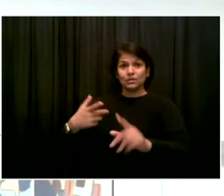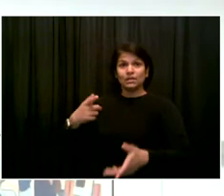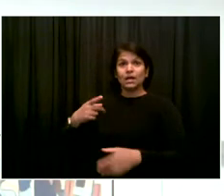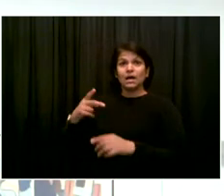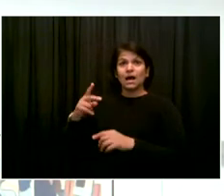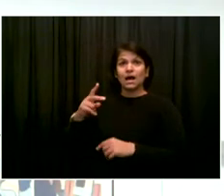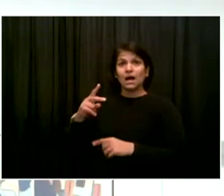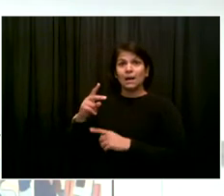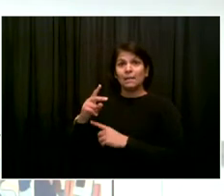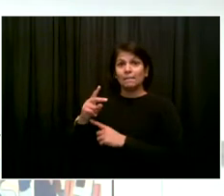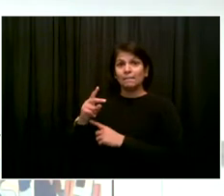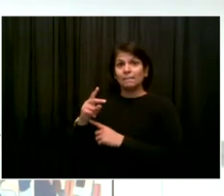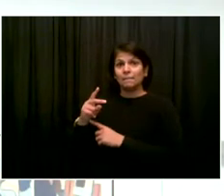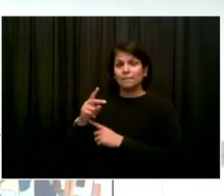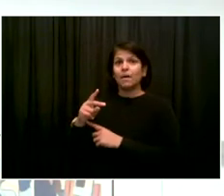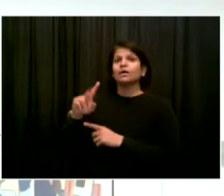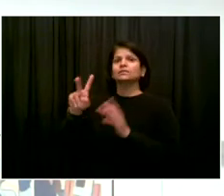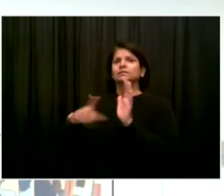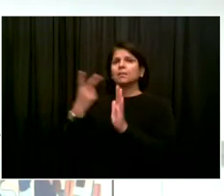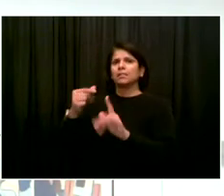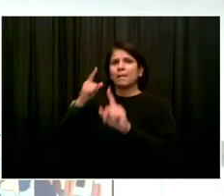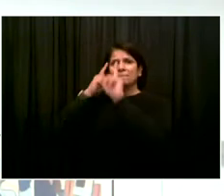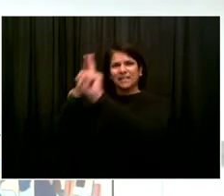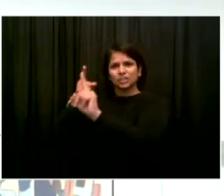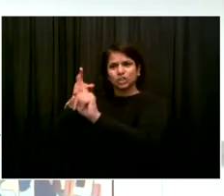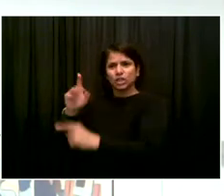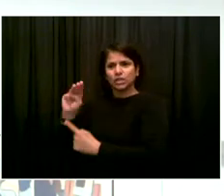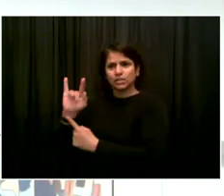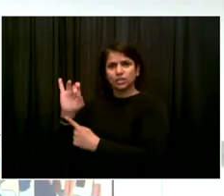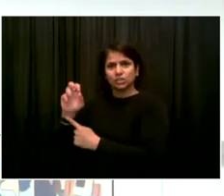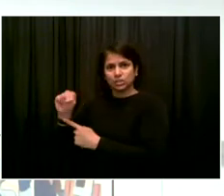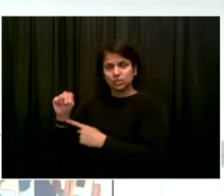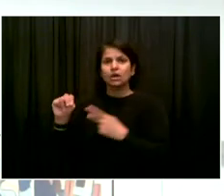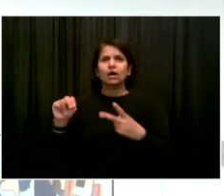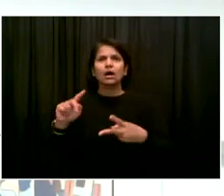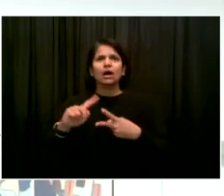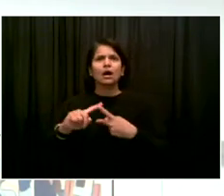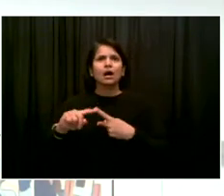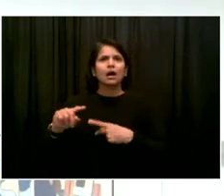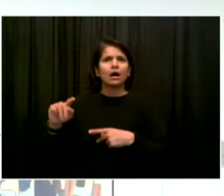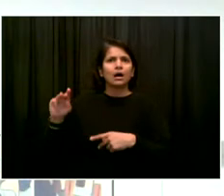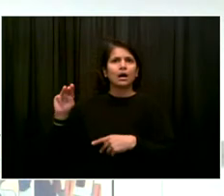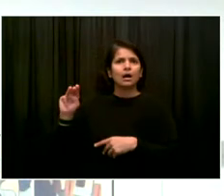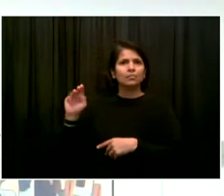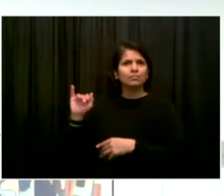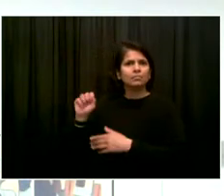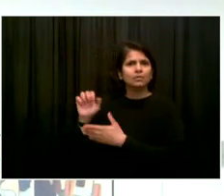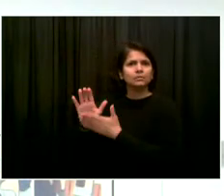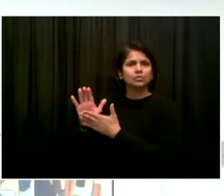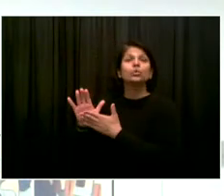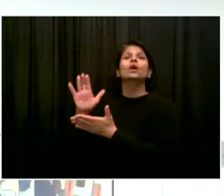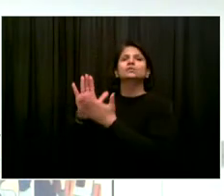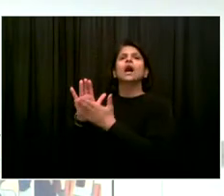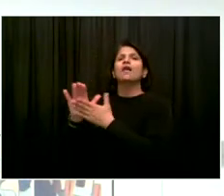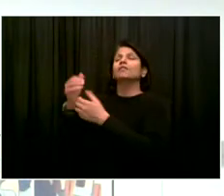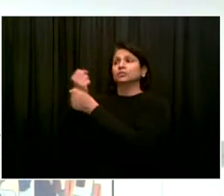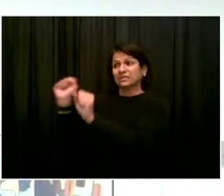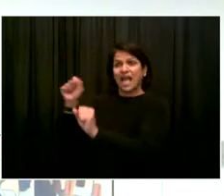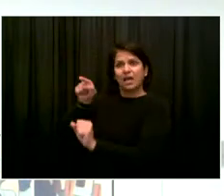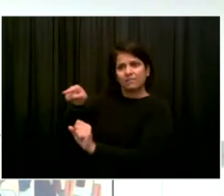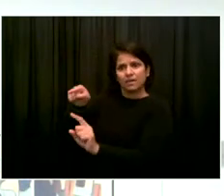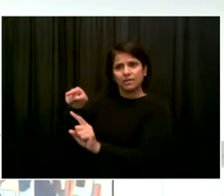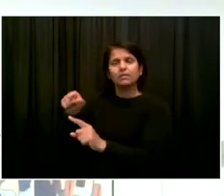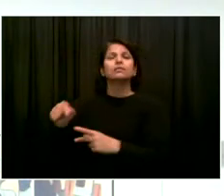schools safe and to prioritize in-person learning for kids. This is perhaps best articulated by the American Academy